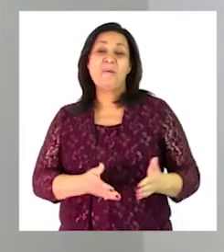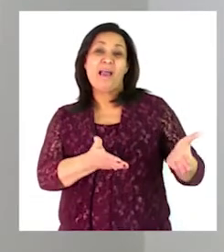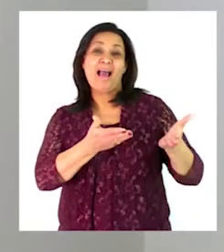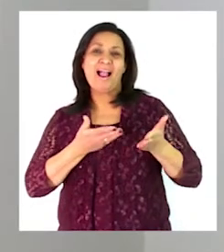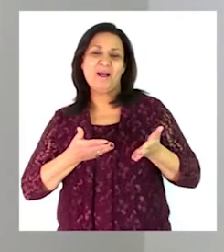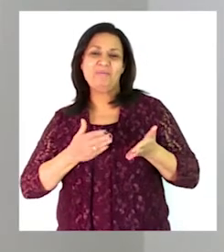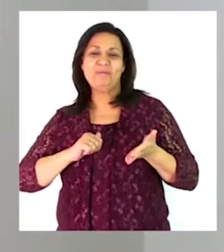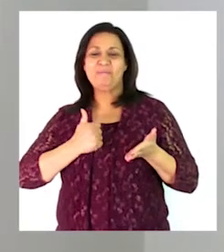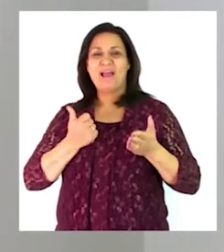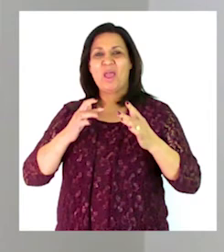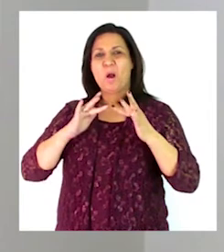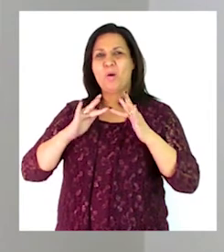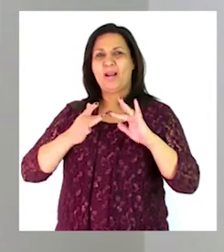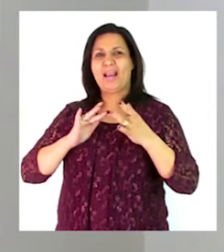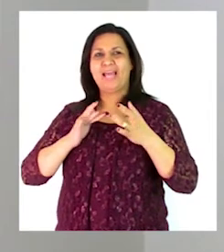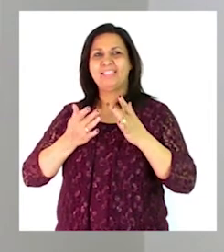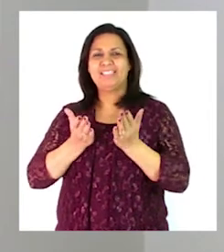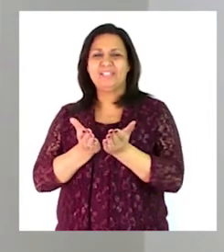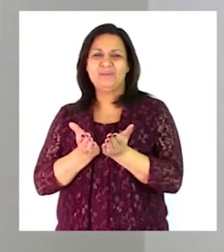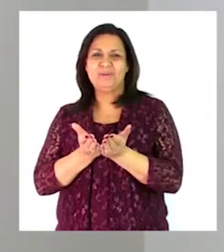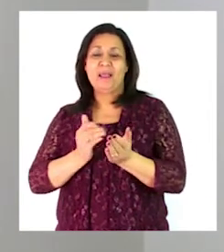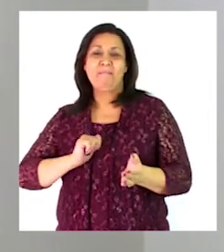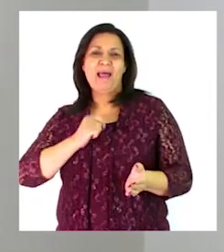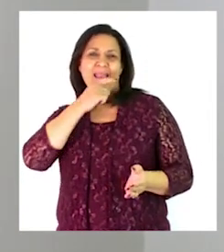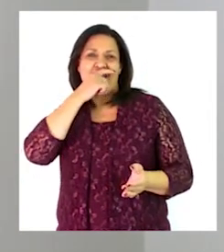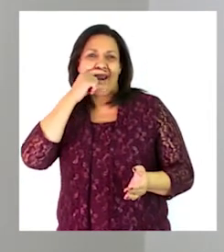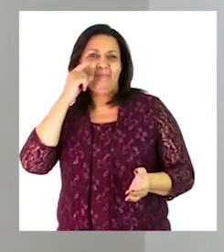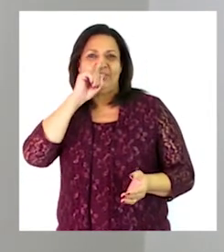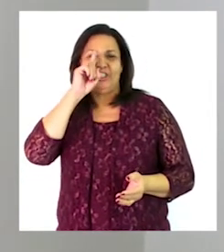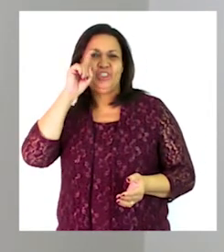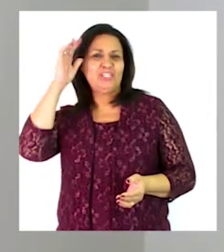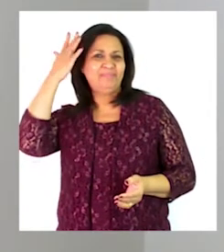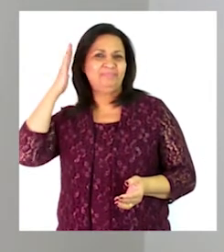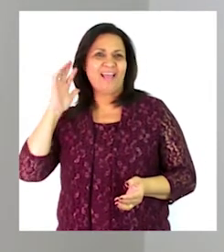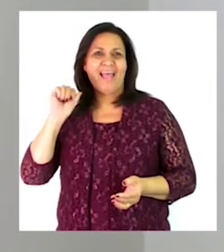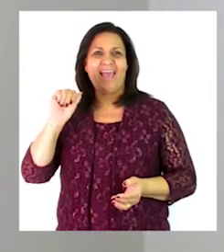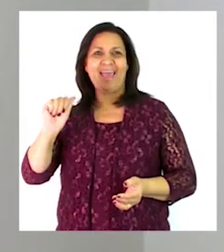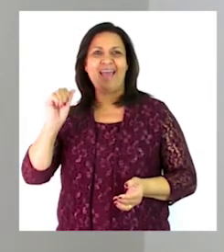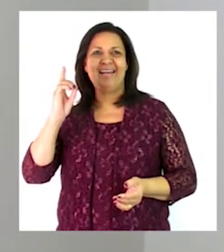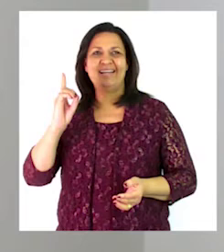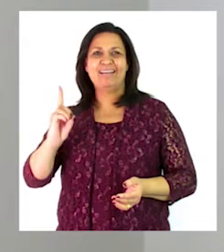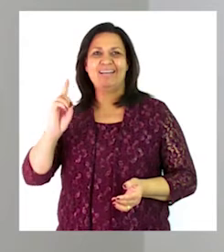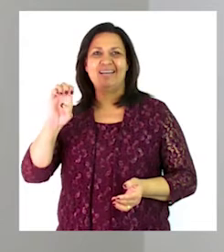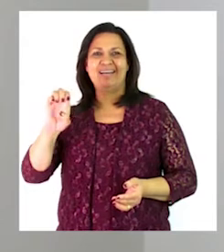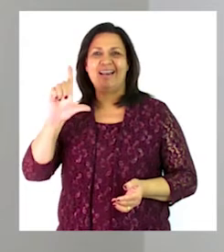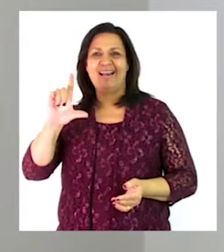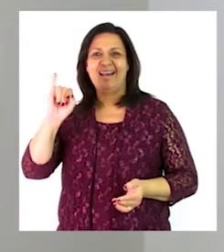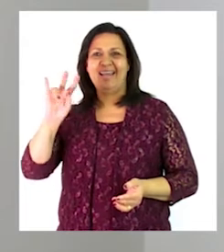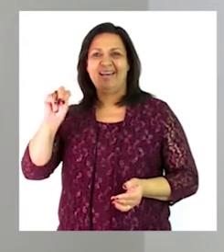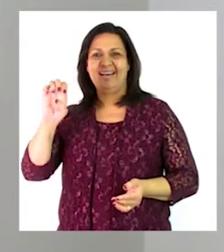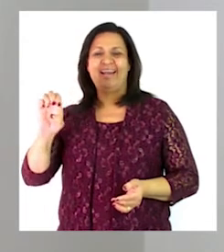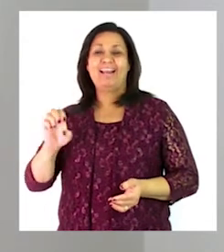Welcome to my Zone Online School. My name is Teacher Netsai, and let's welcome my